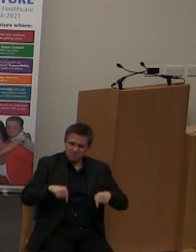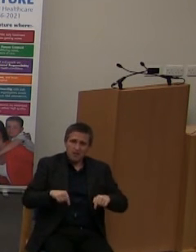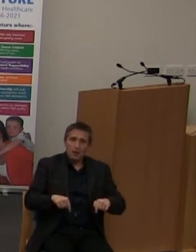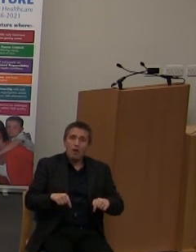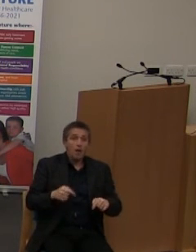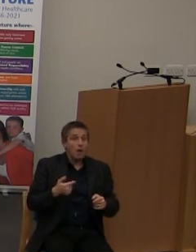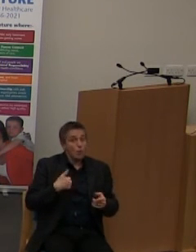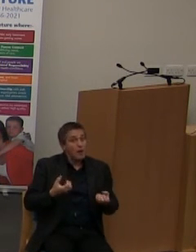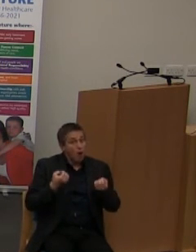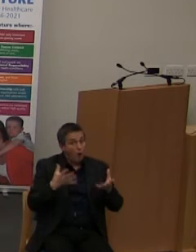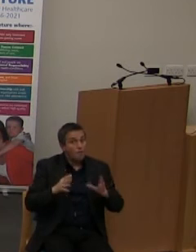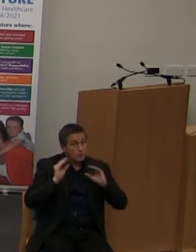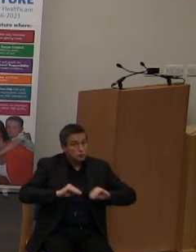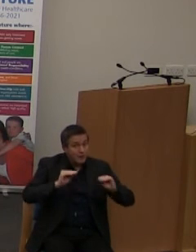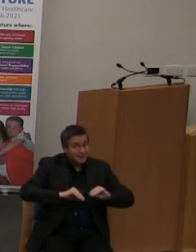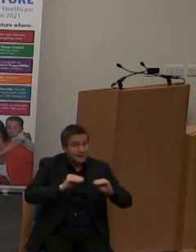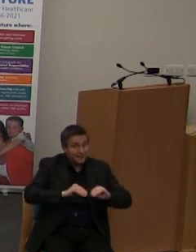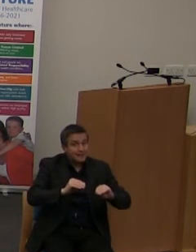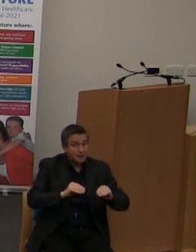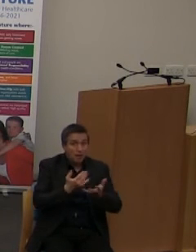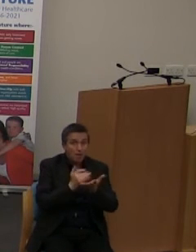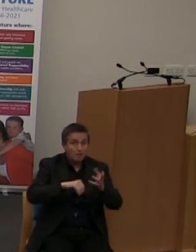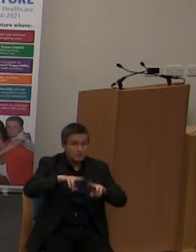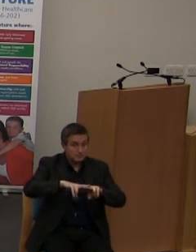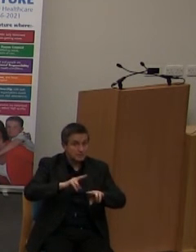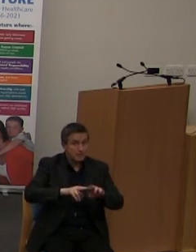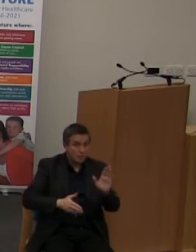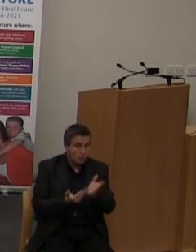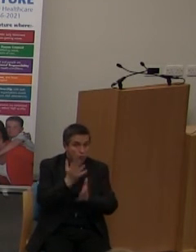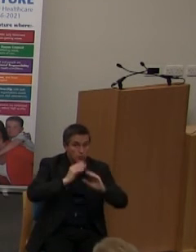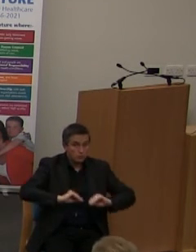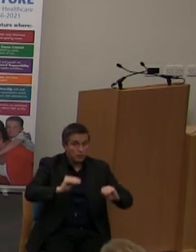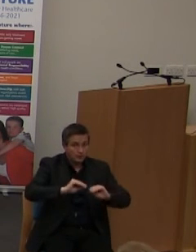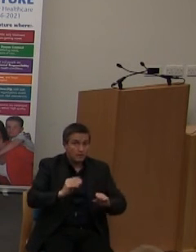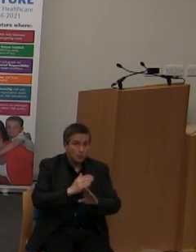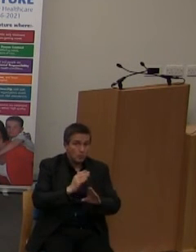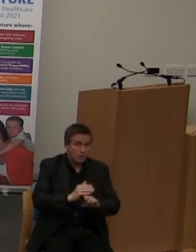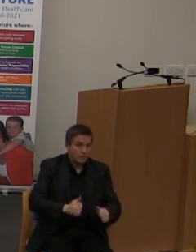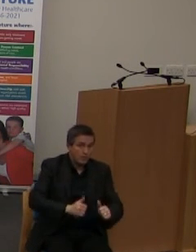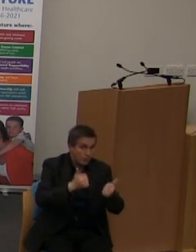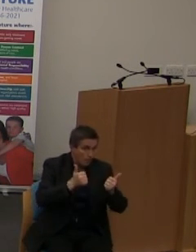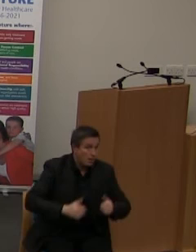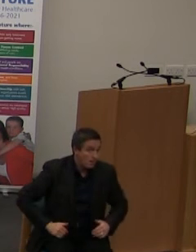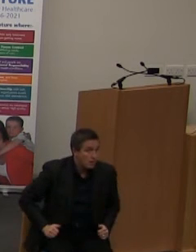training both for a whole range of our staff working here, and work really well in that regard. And